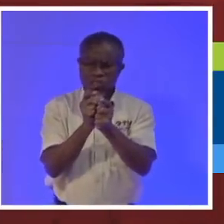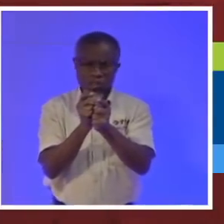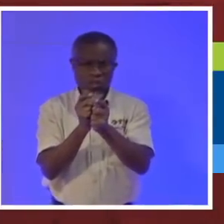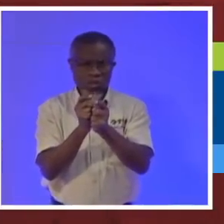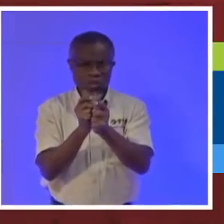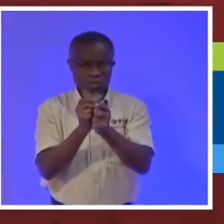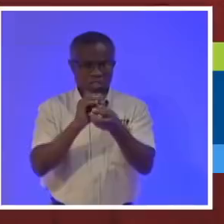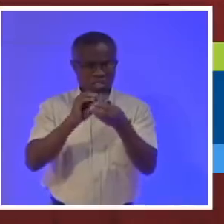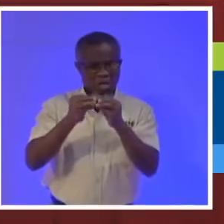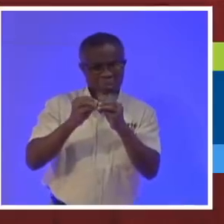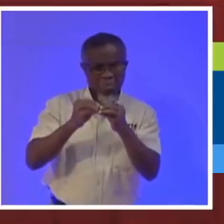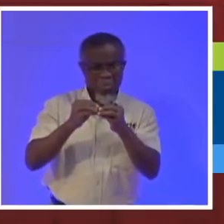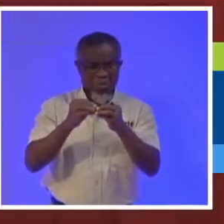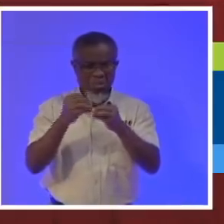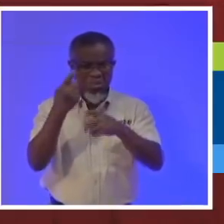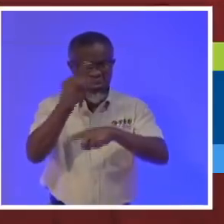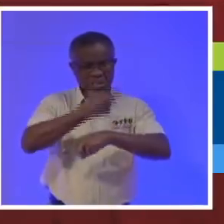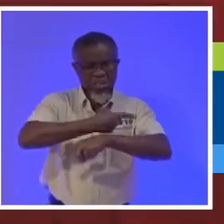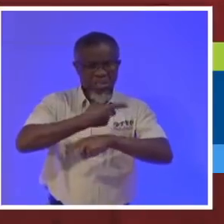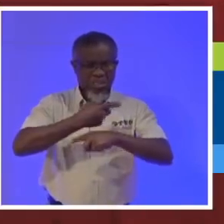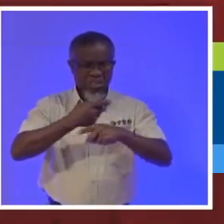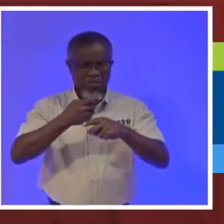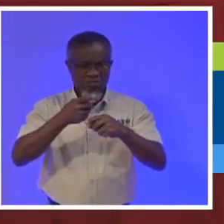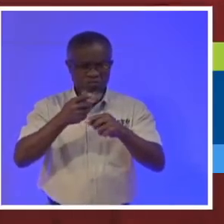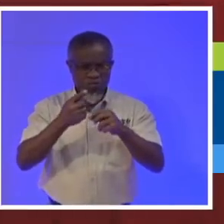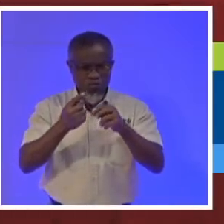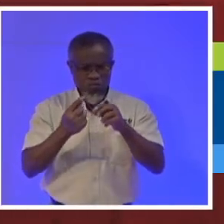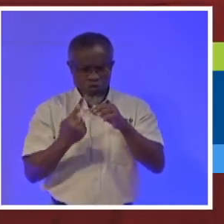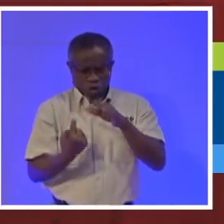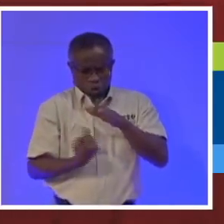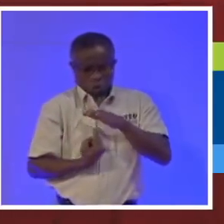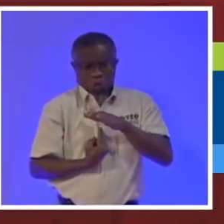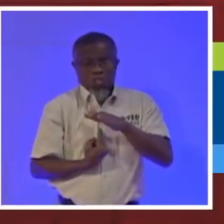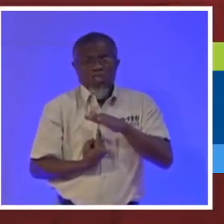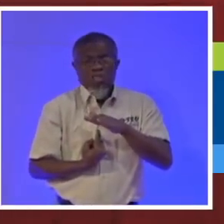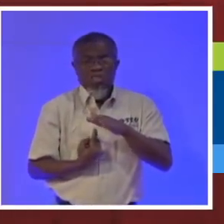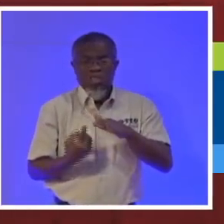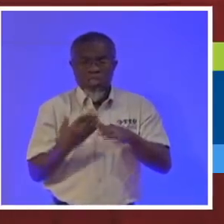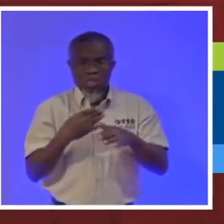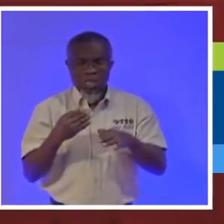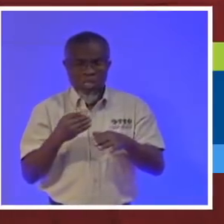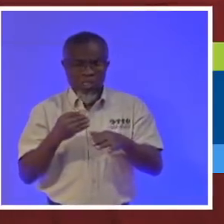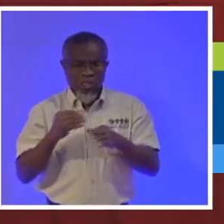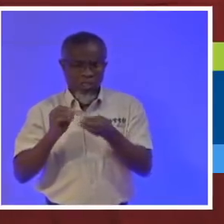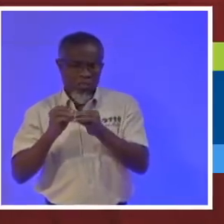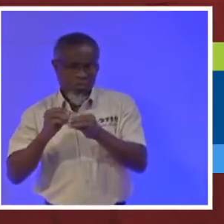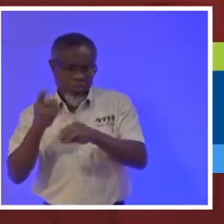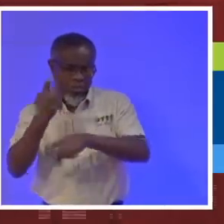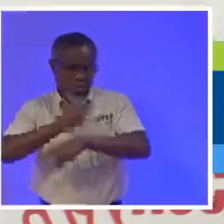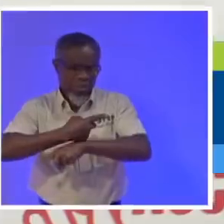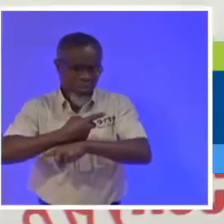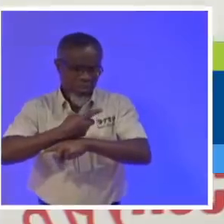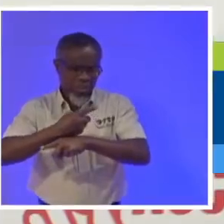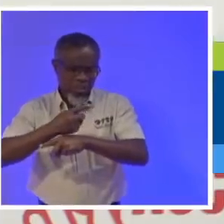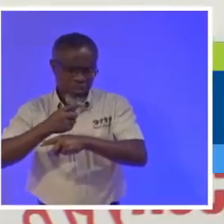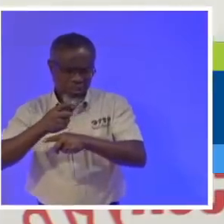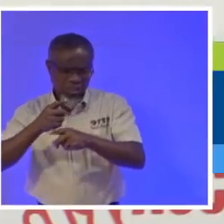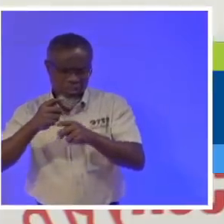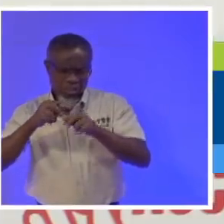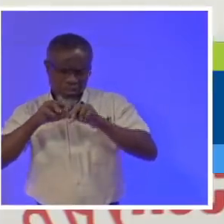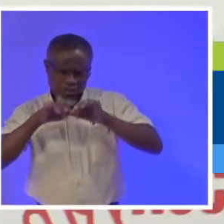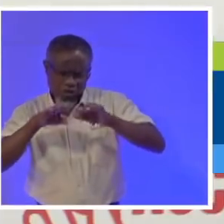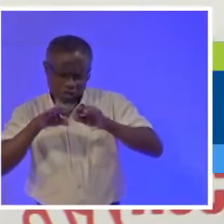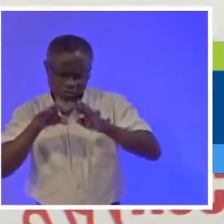days of quarantine and the number of days the virus is detected after testing? Okay, so I think we addressed that